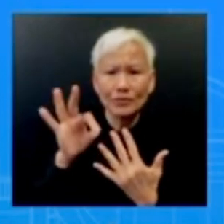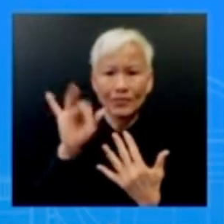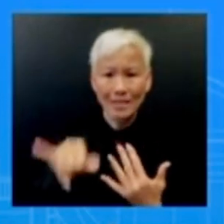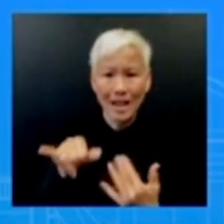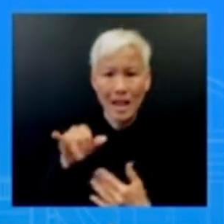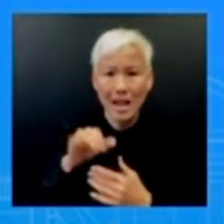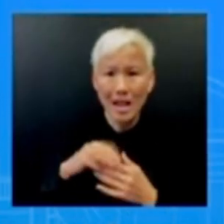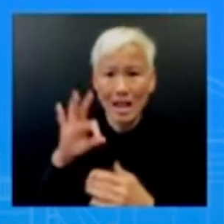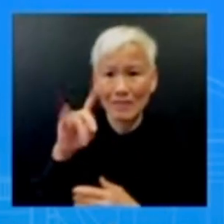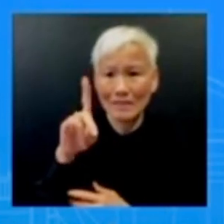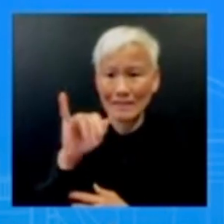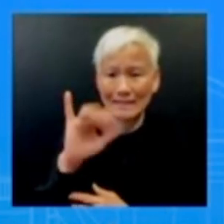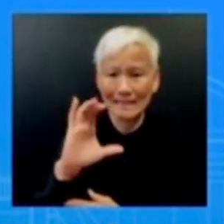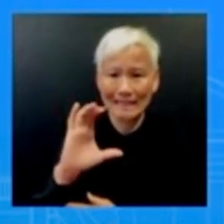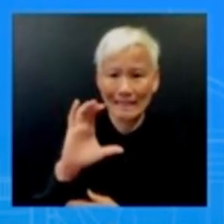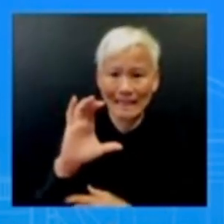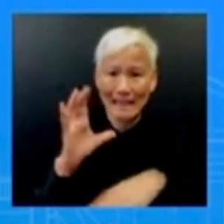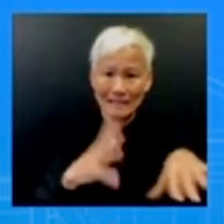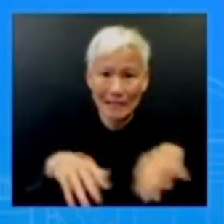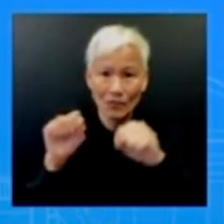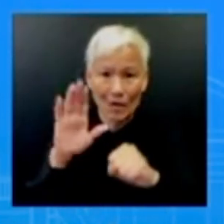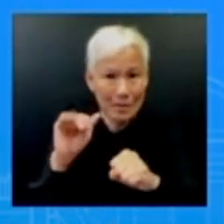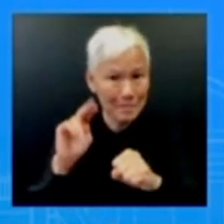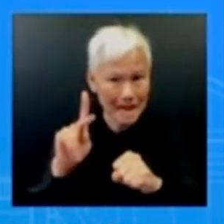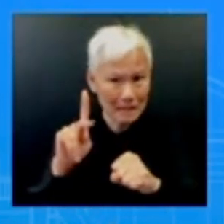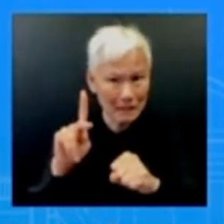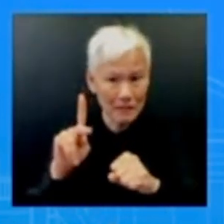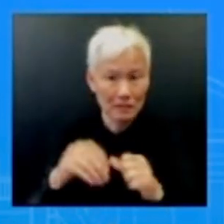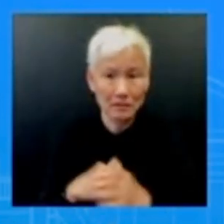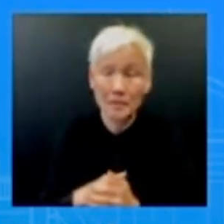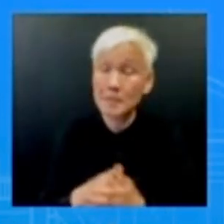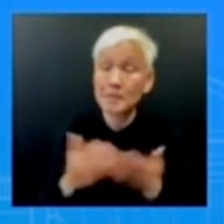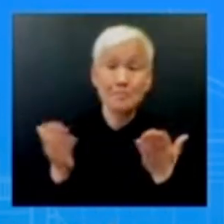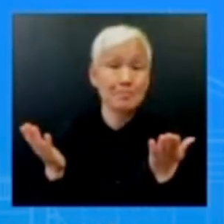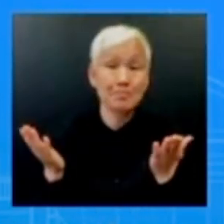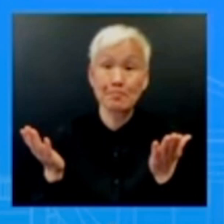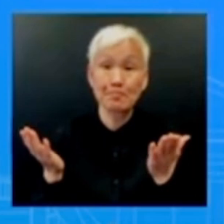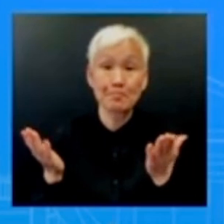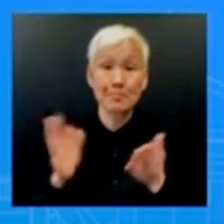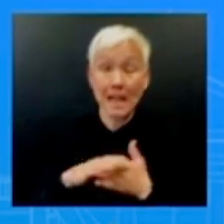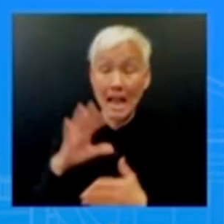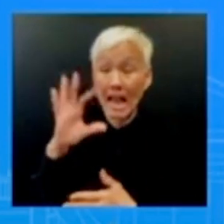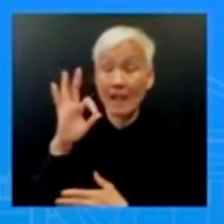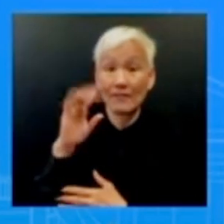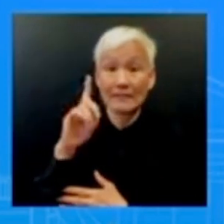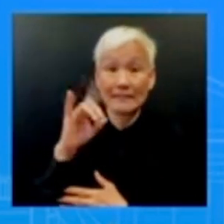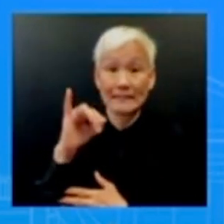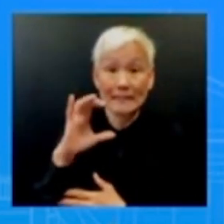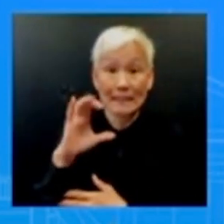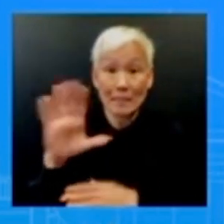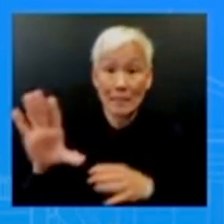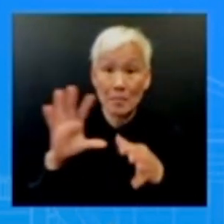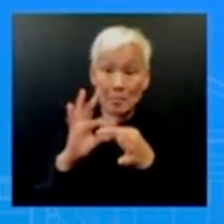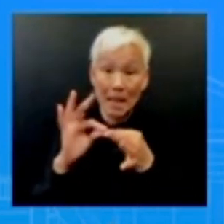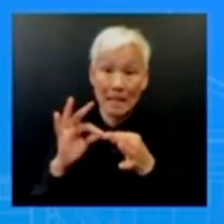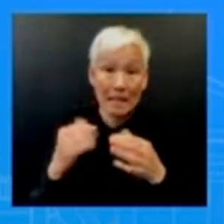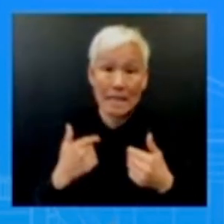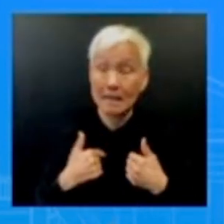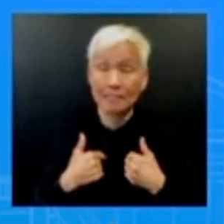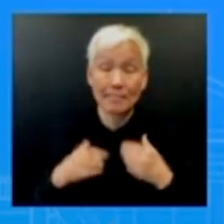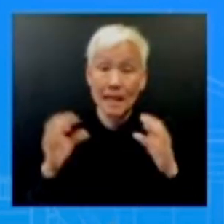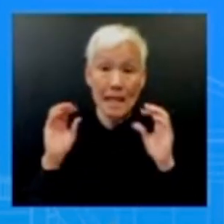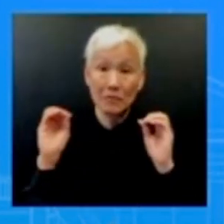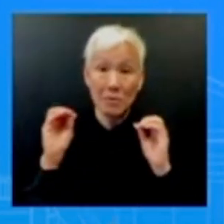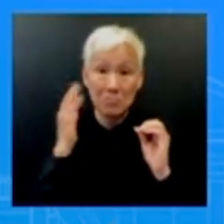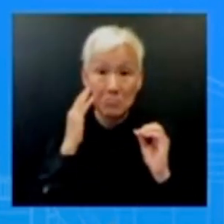over? So, look, that's something for the FDIC to speak to. I'm not going to comment on any hypotheticals from here. Senator